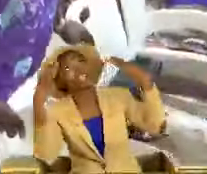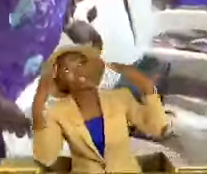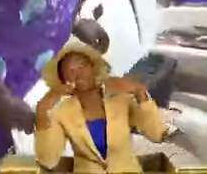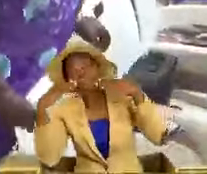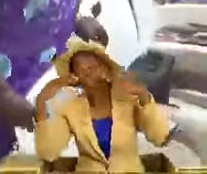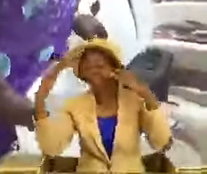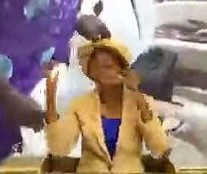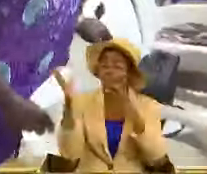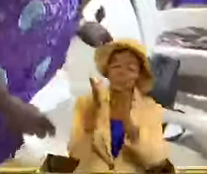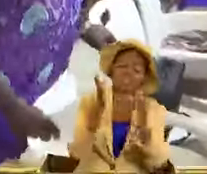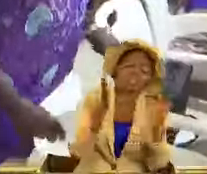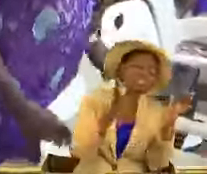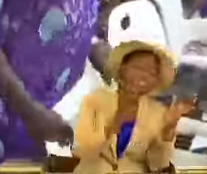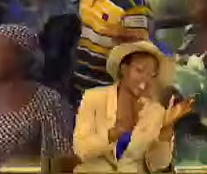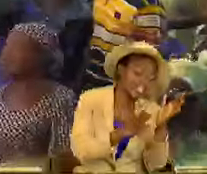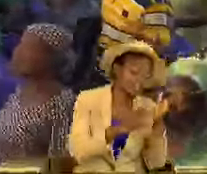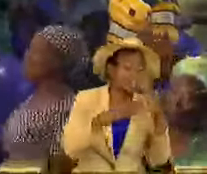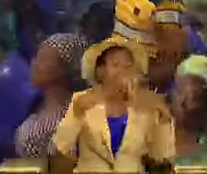today